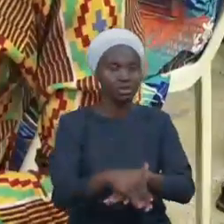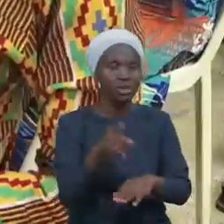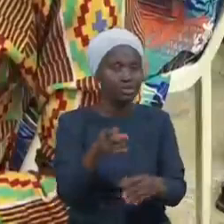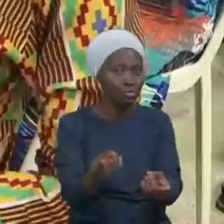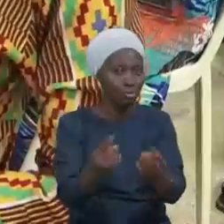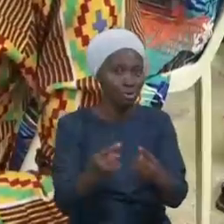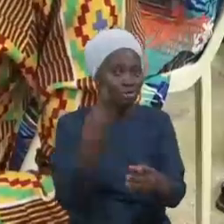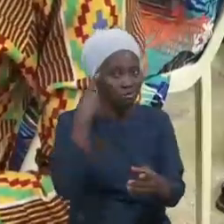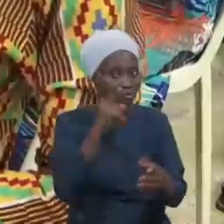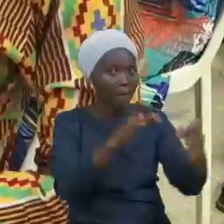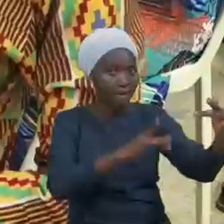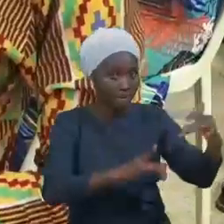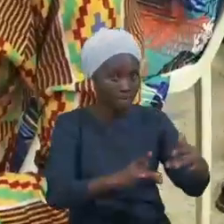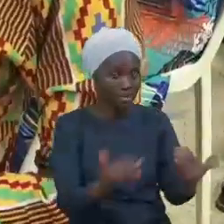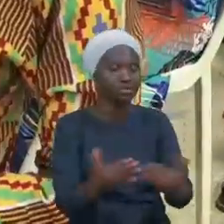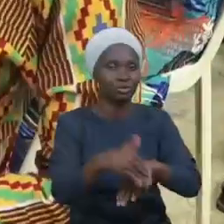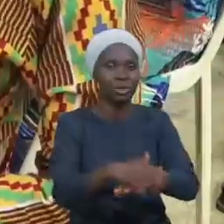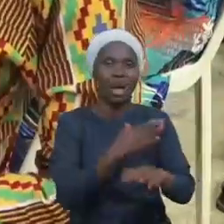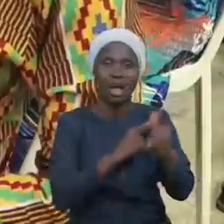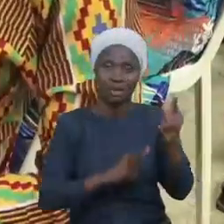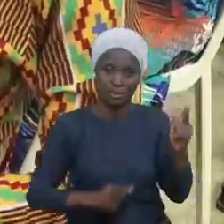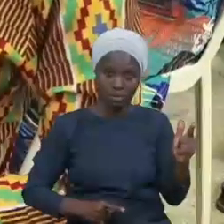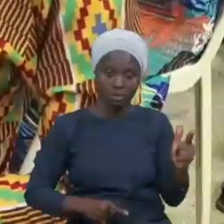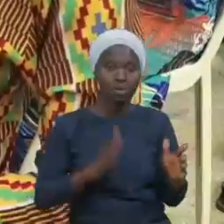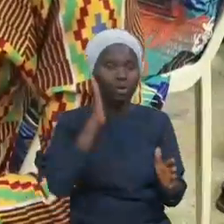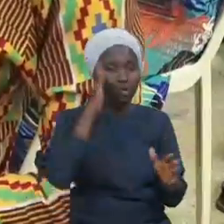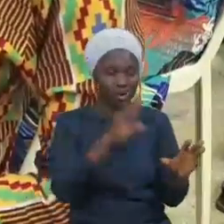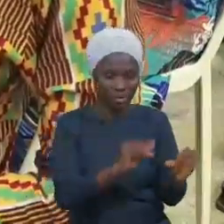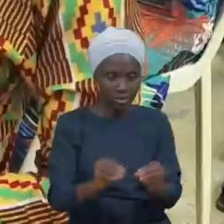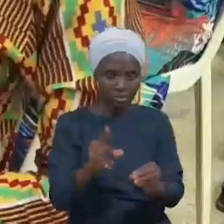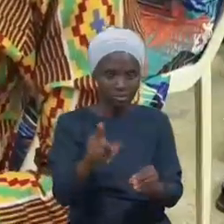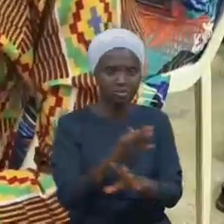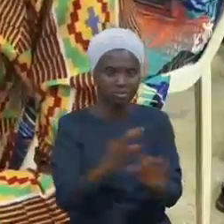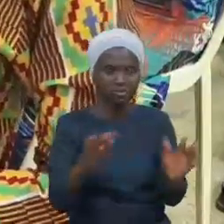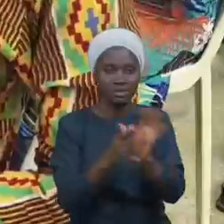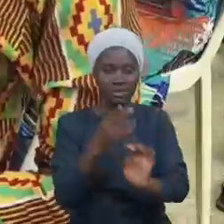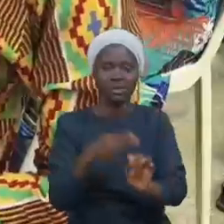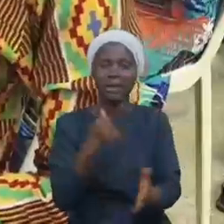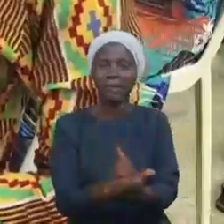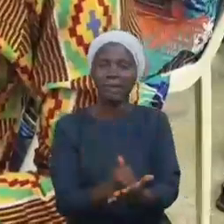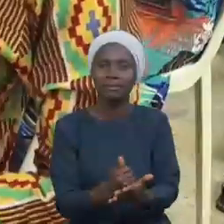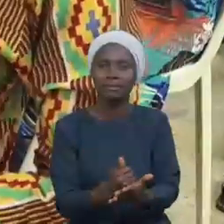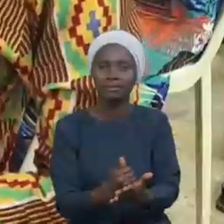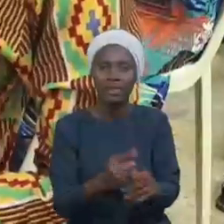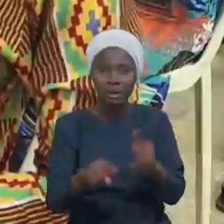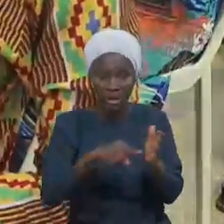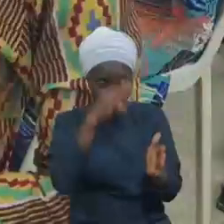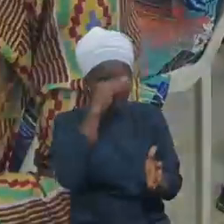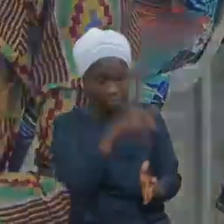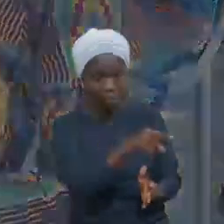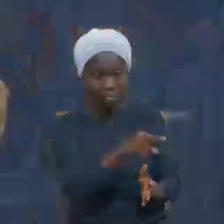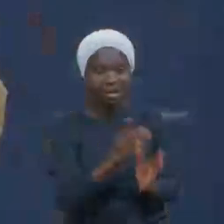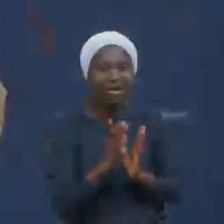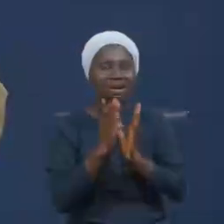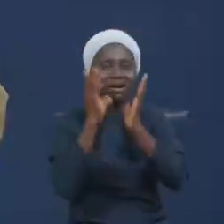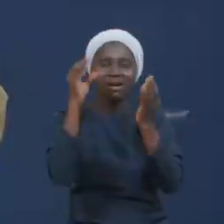mercy tonight. And the Lord will set you free. But you cried the more, a